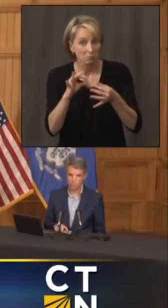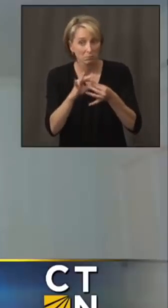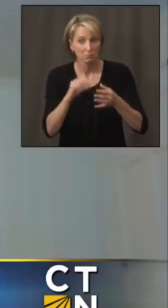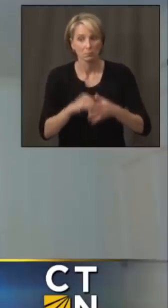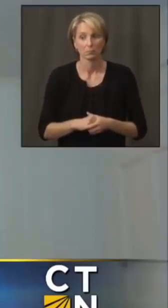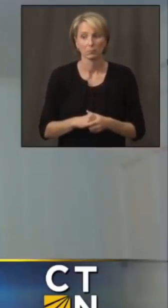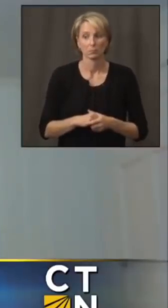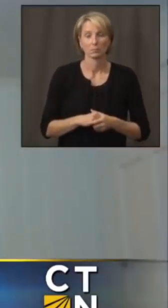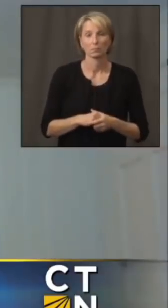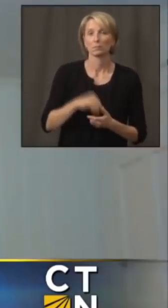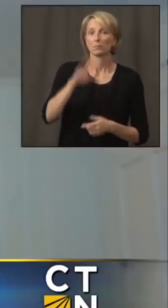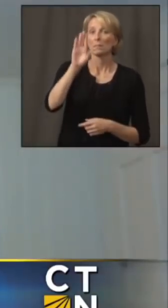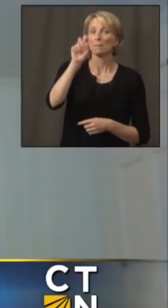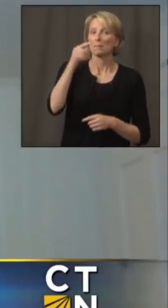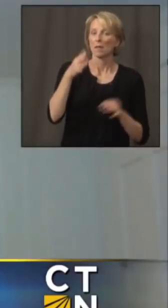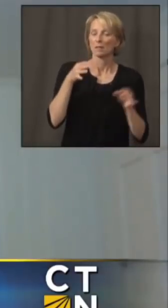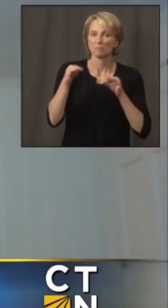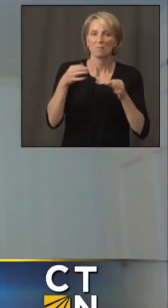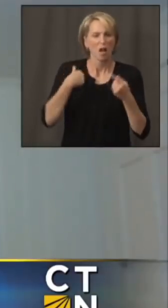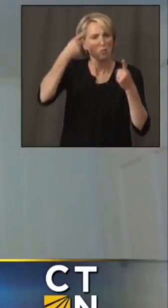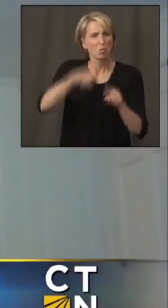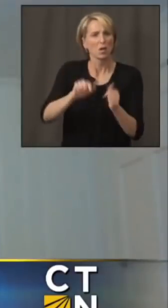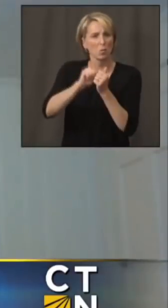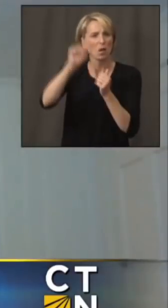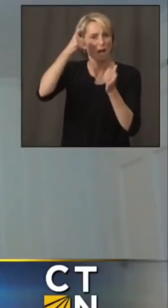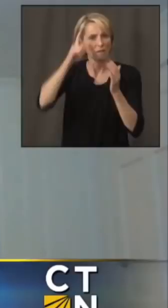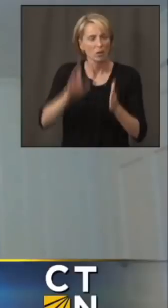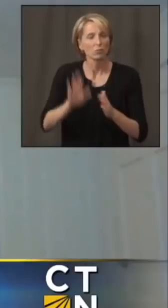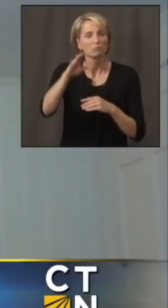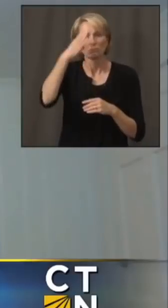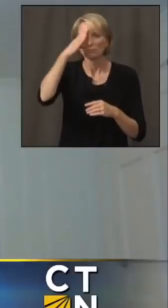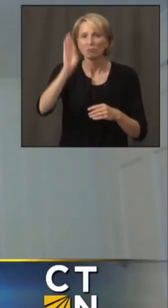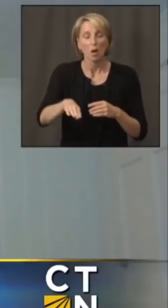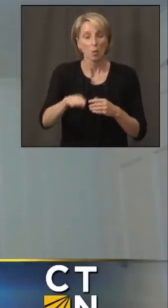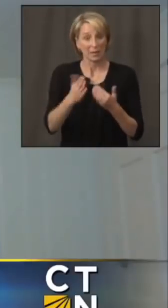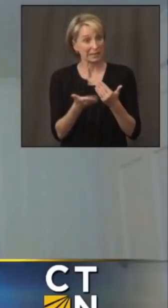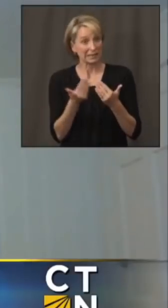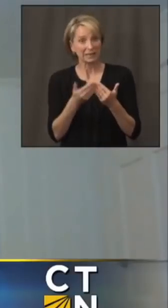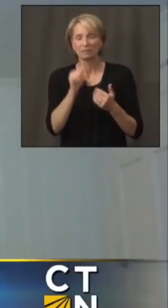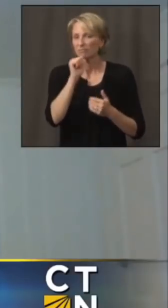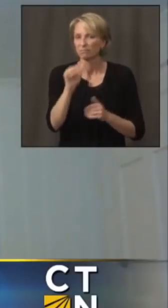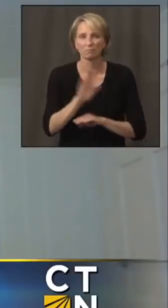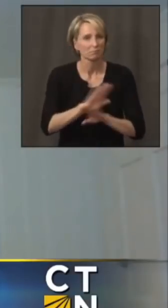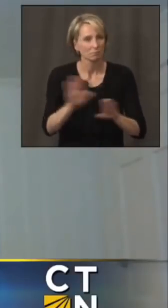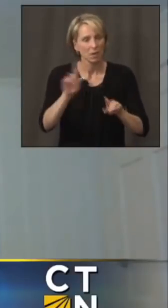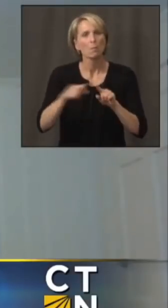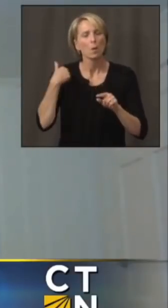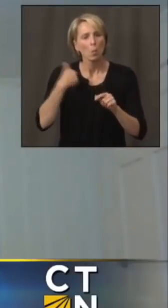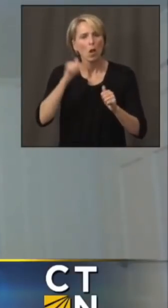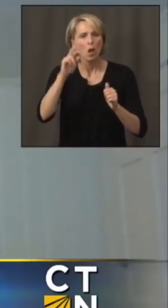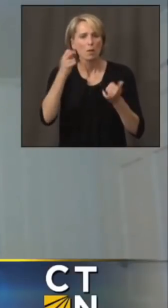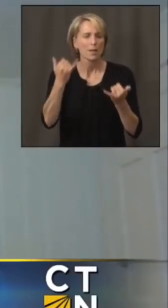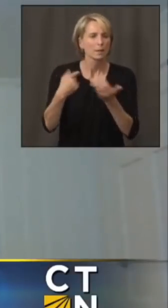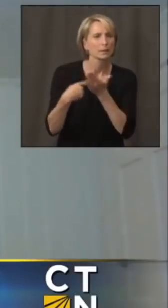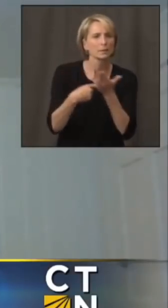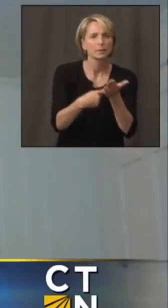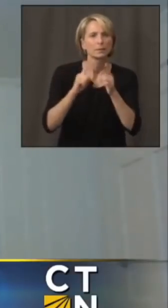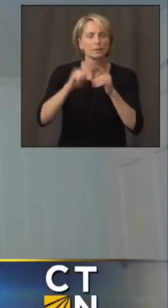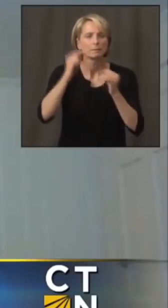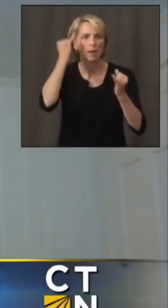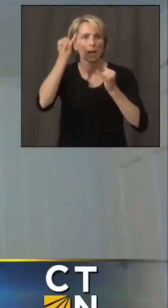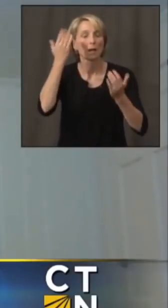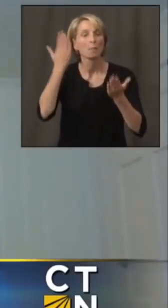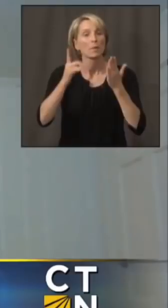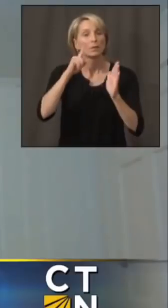I would agree with the governor. It's not going to be easy, but we are looking at options, for example, like letting